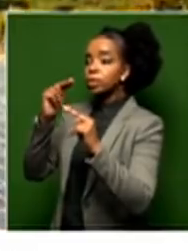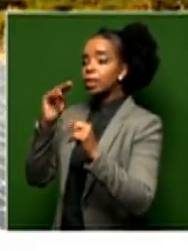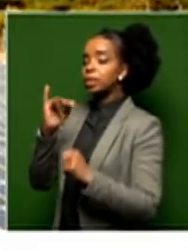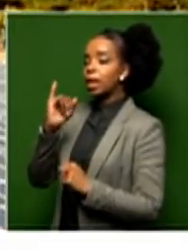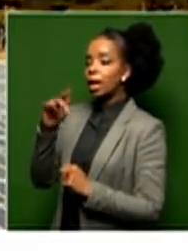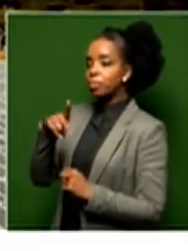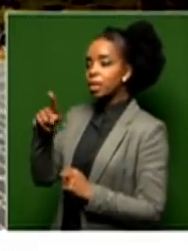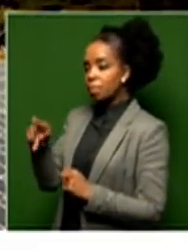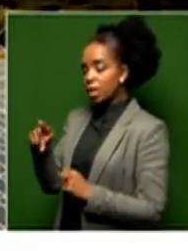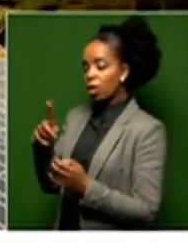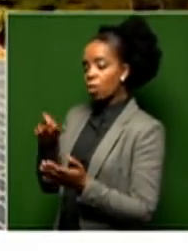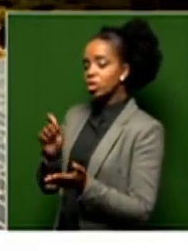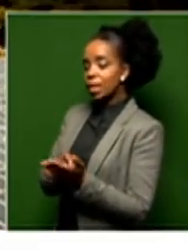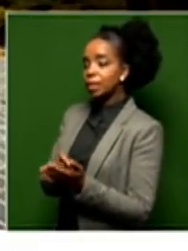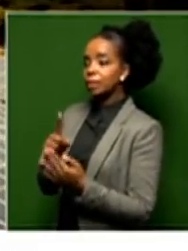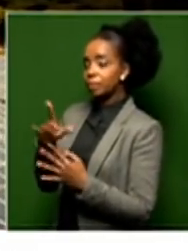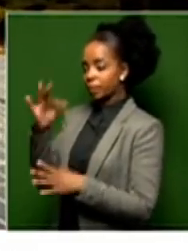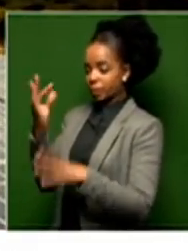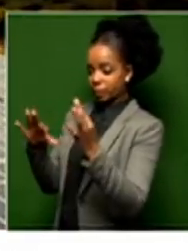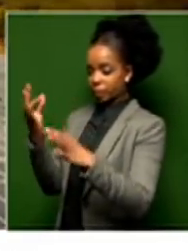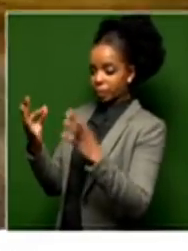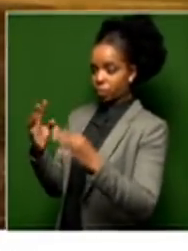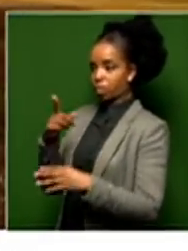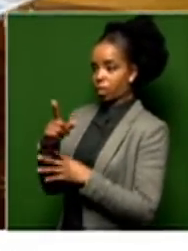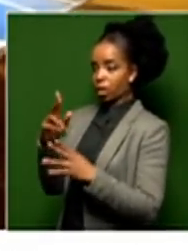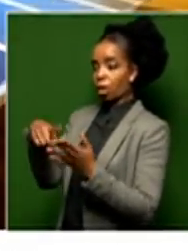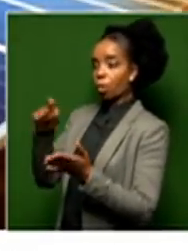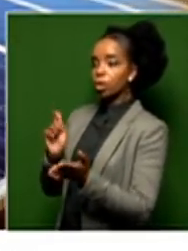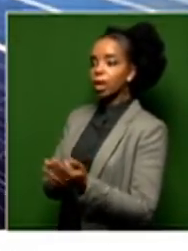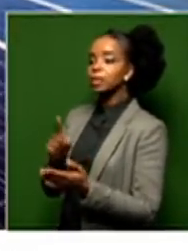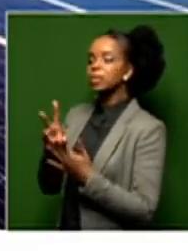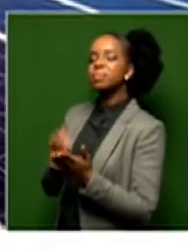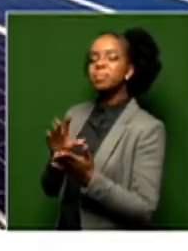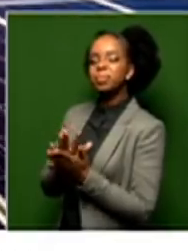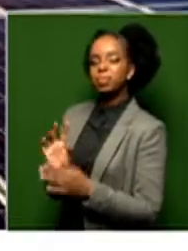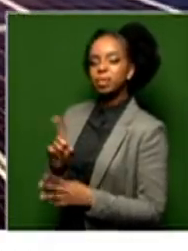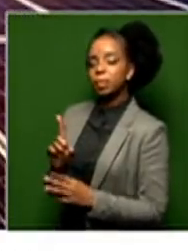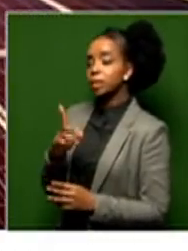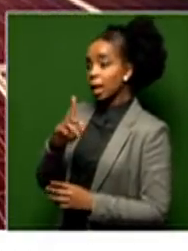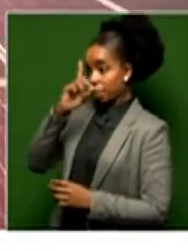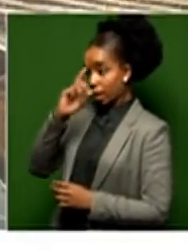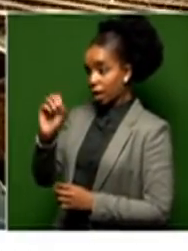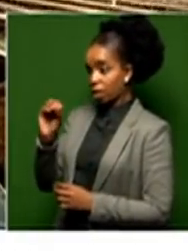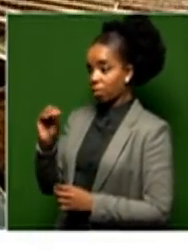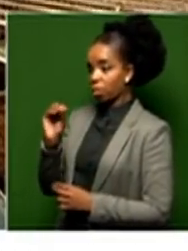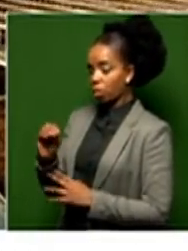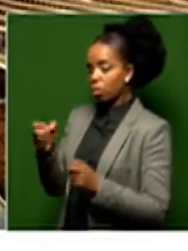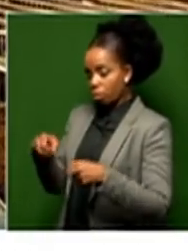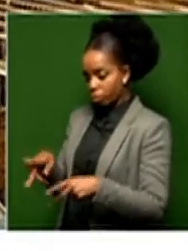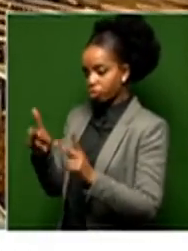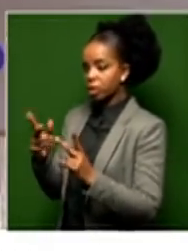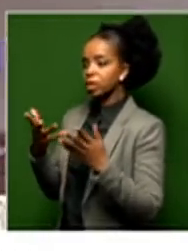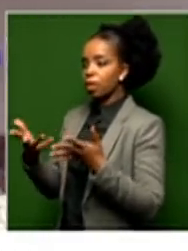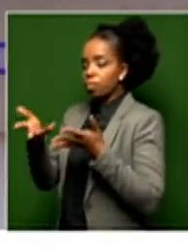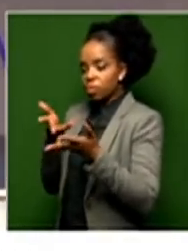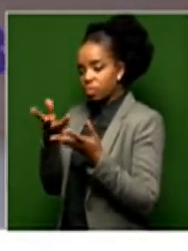an analysis of those contracts, stating that he believed that there are opportunities to engage with the IPPs